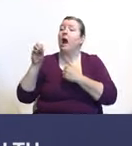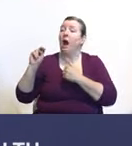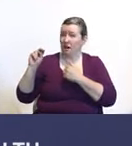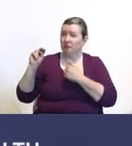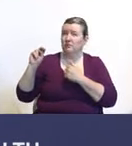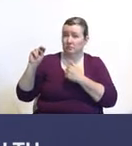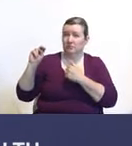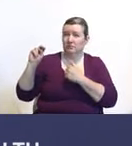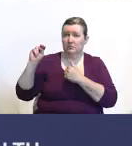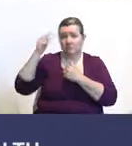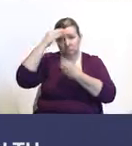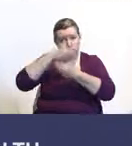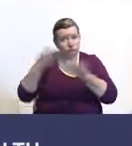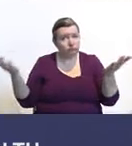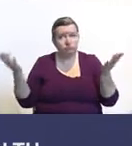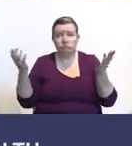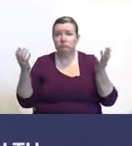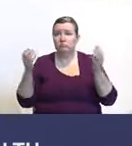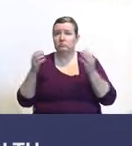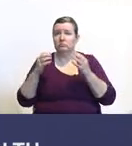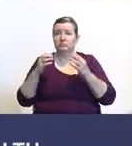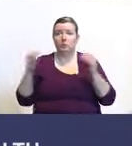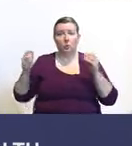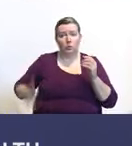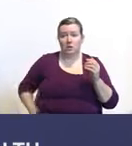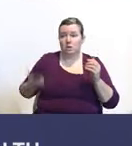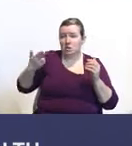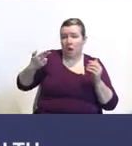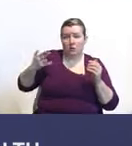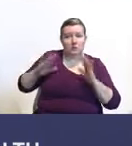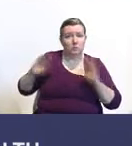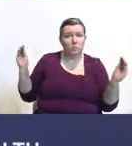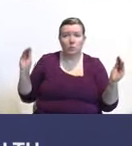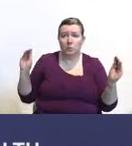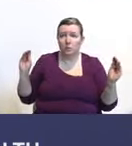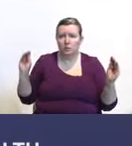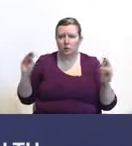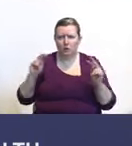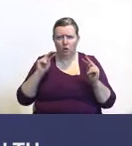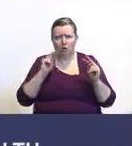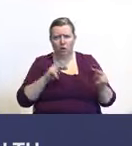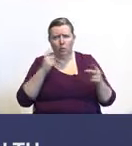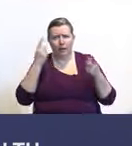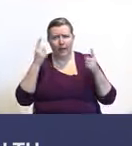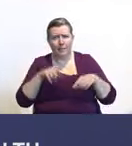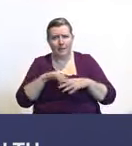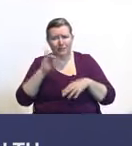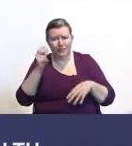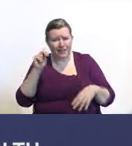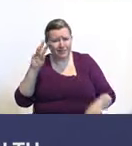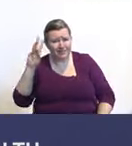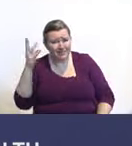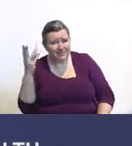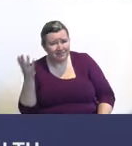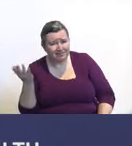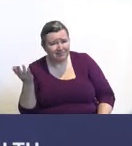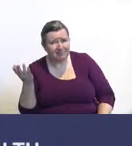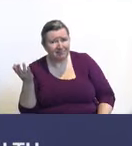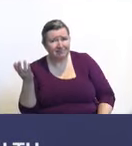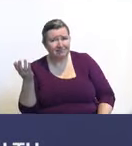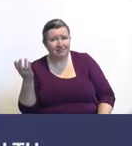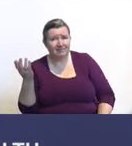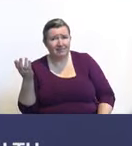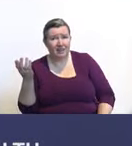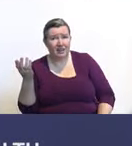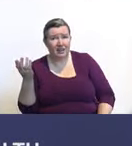arms, especially in light of what we saw on January 6th, just a couple of years ago. Pat, I'll start and throw it over to you. Is that